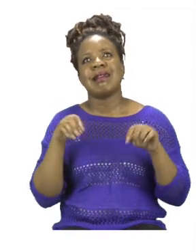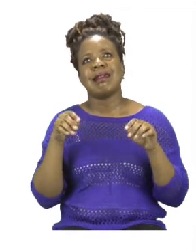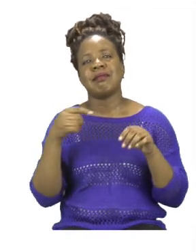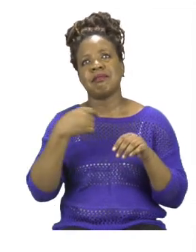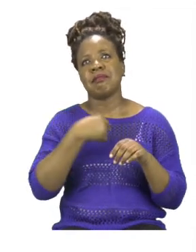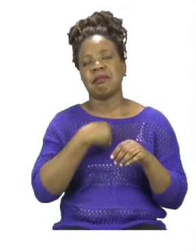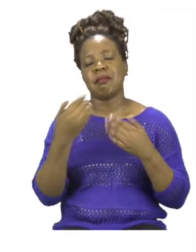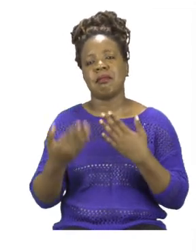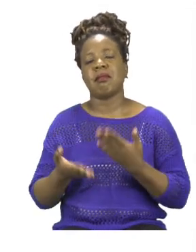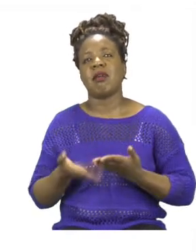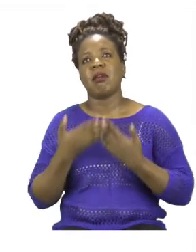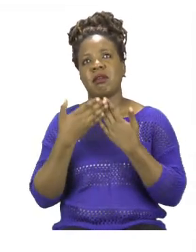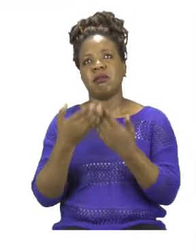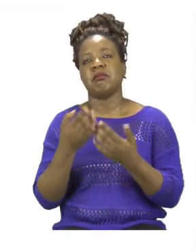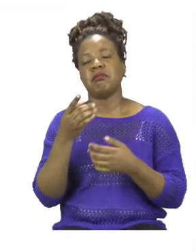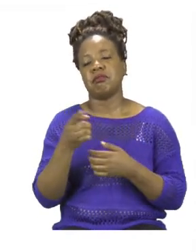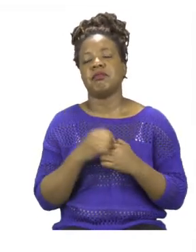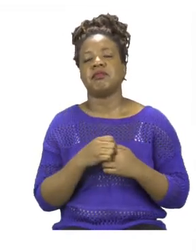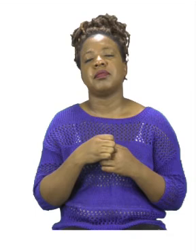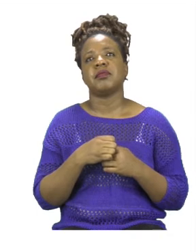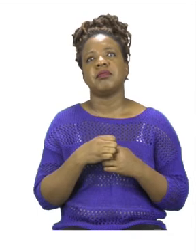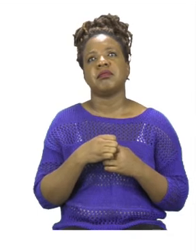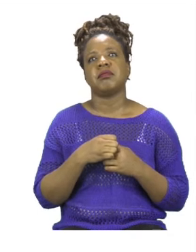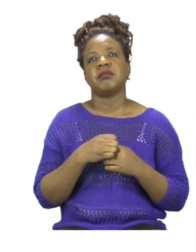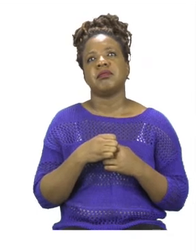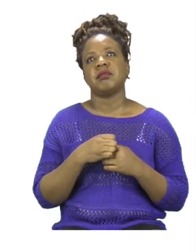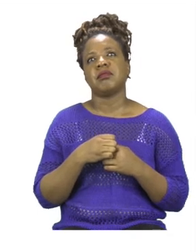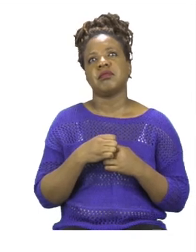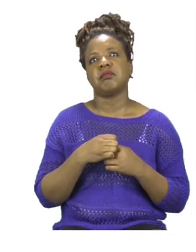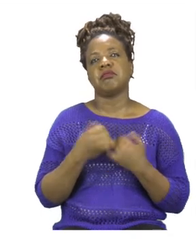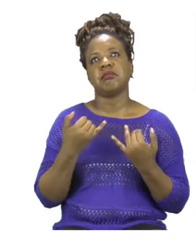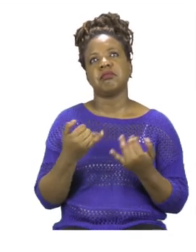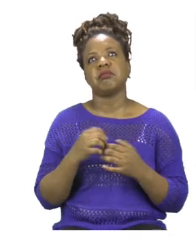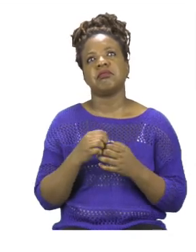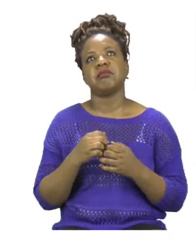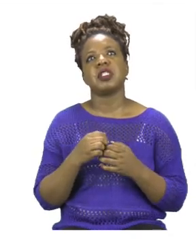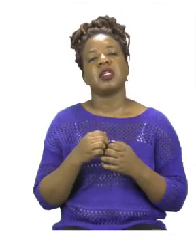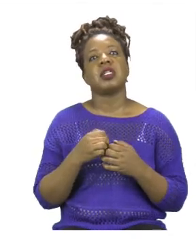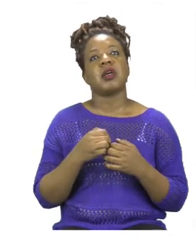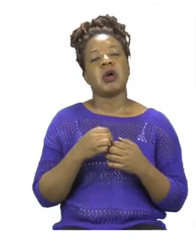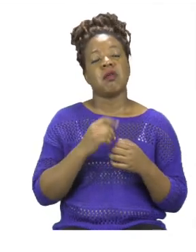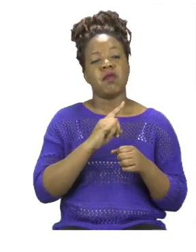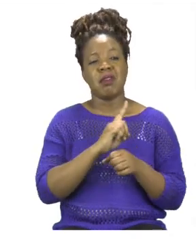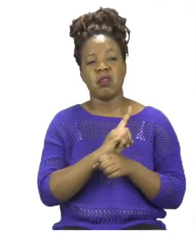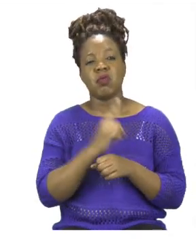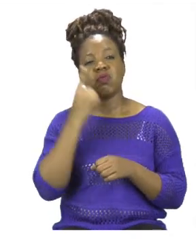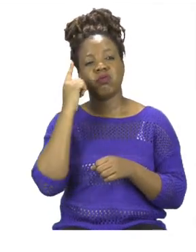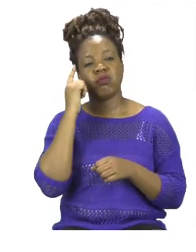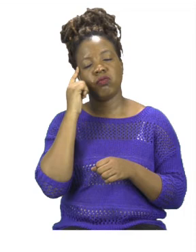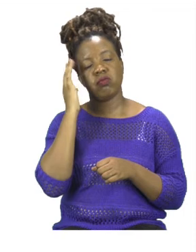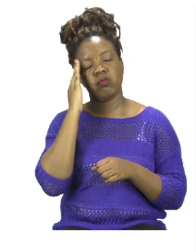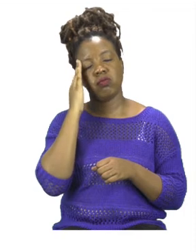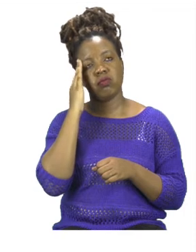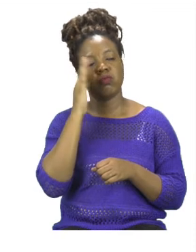for falling. And with the help of the speech bubble, we know exactly what she is